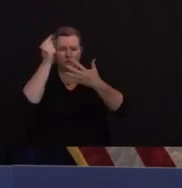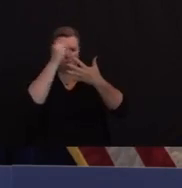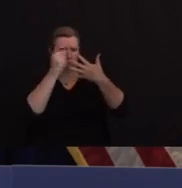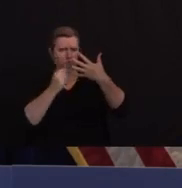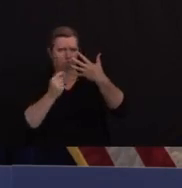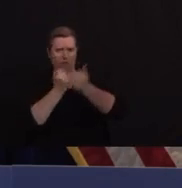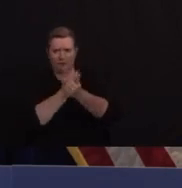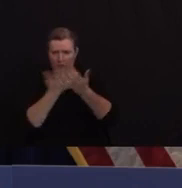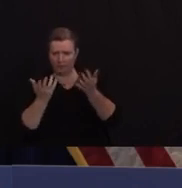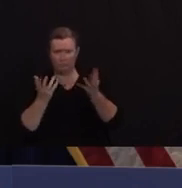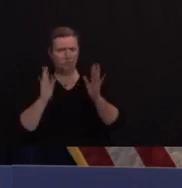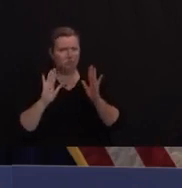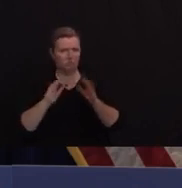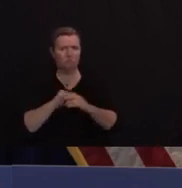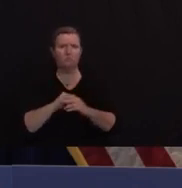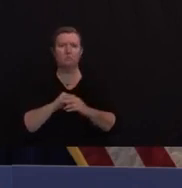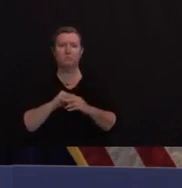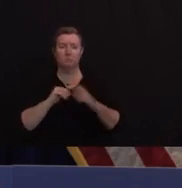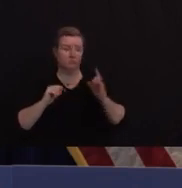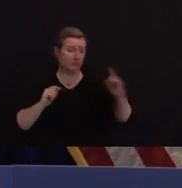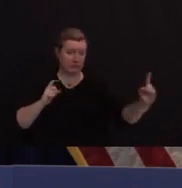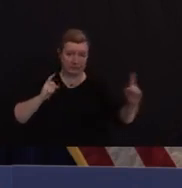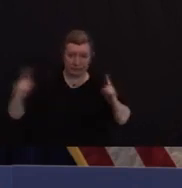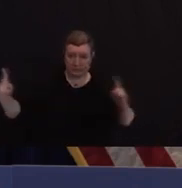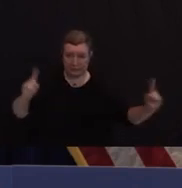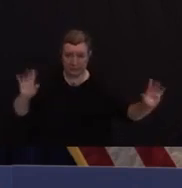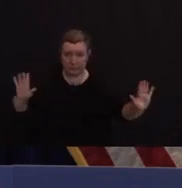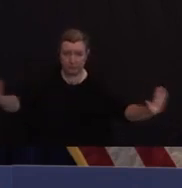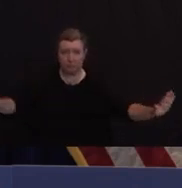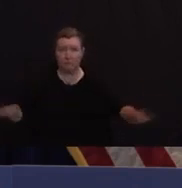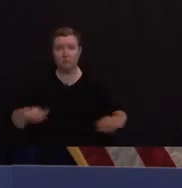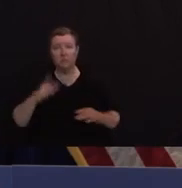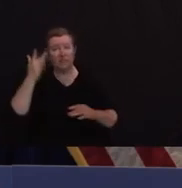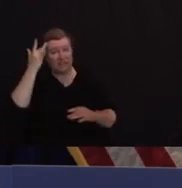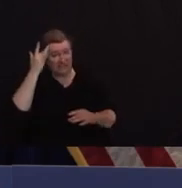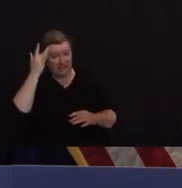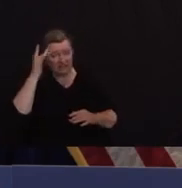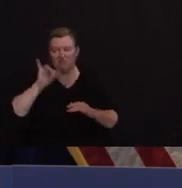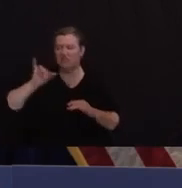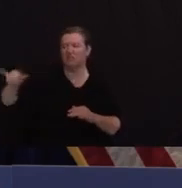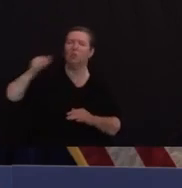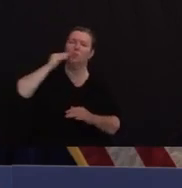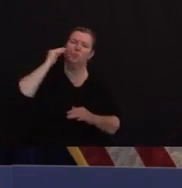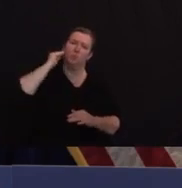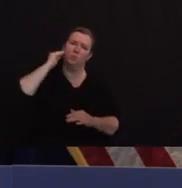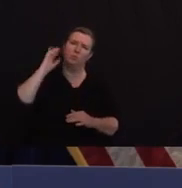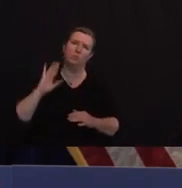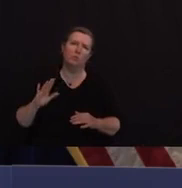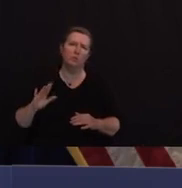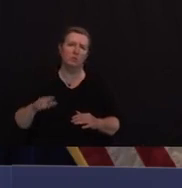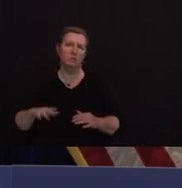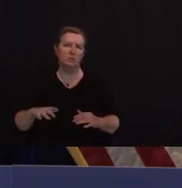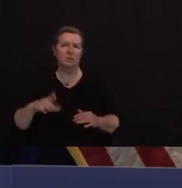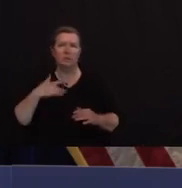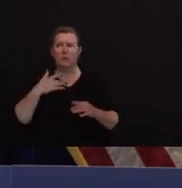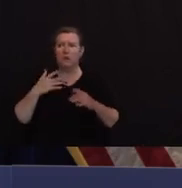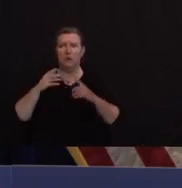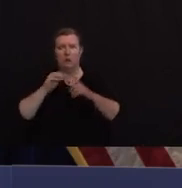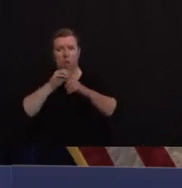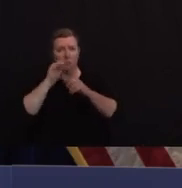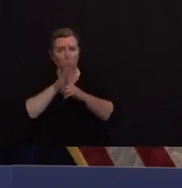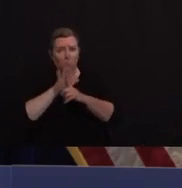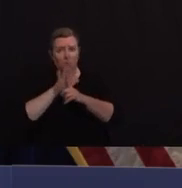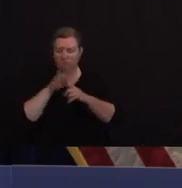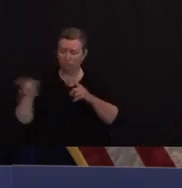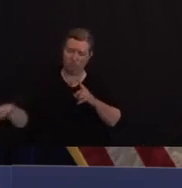distance, staying home when you're sick, getting tested for COVID-19 if you think you may have been exposed or if you don't feel well. I